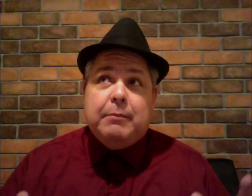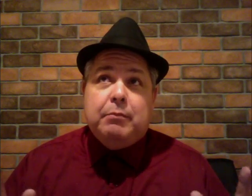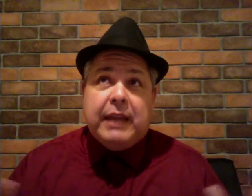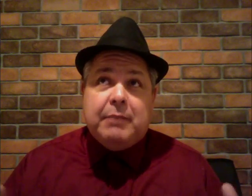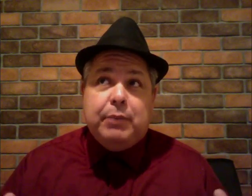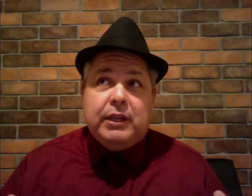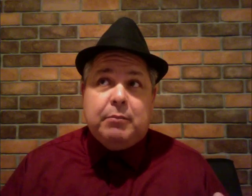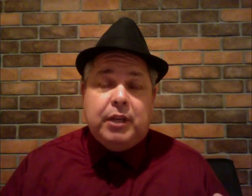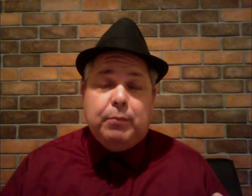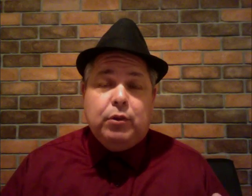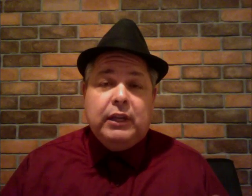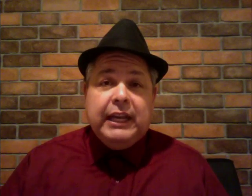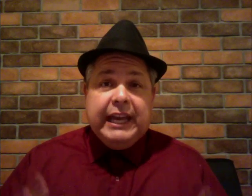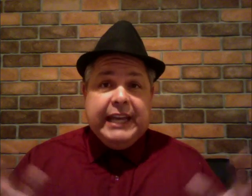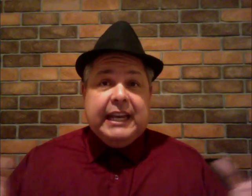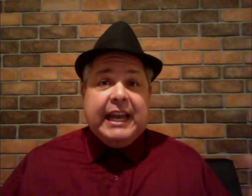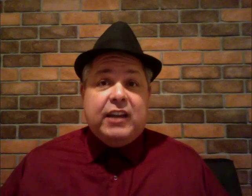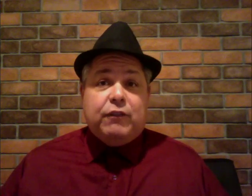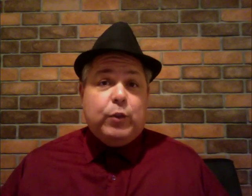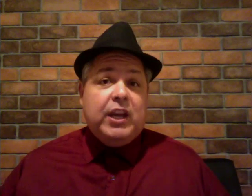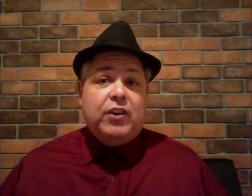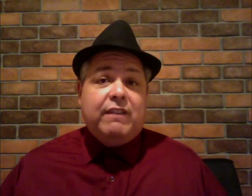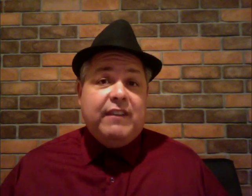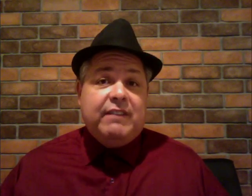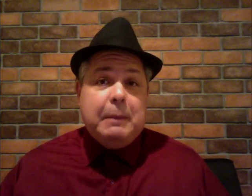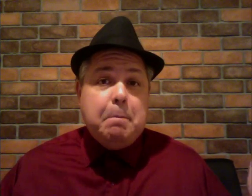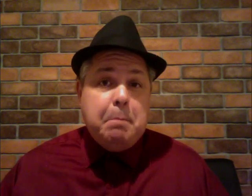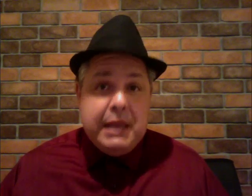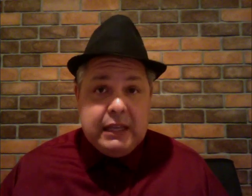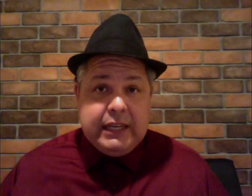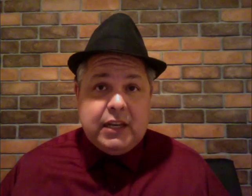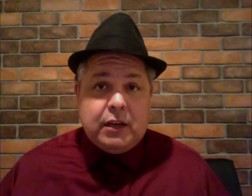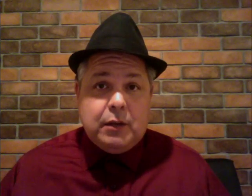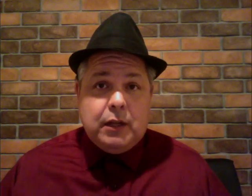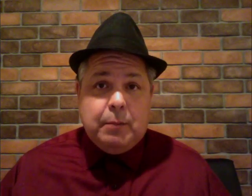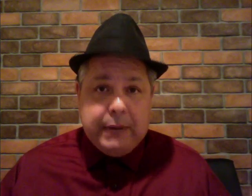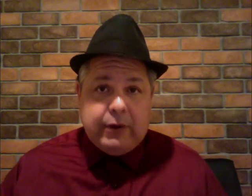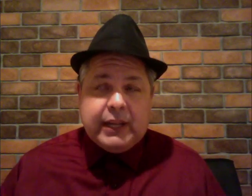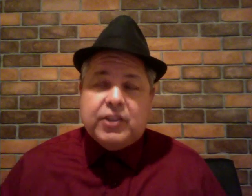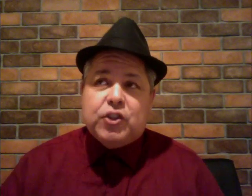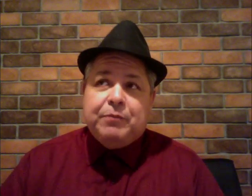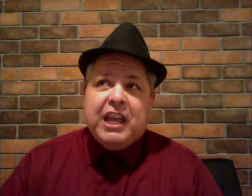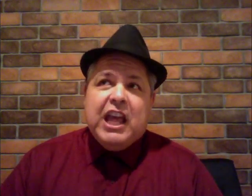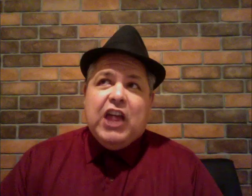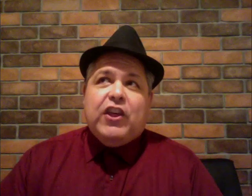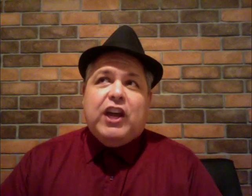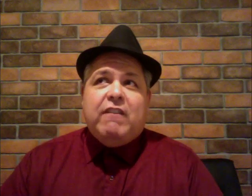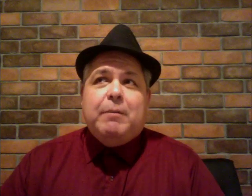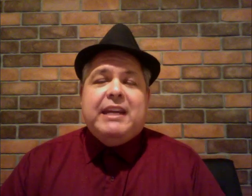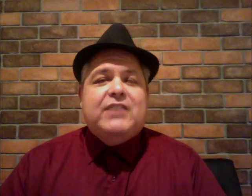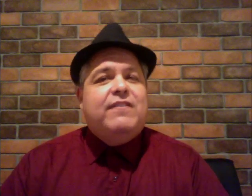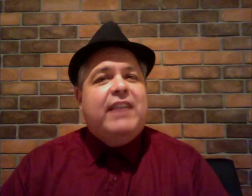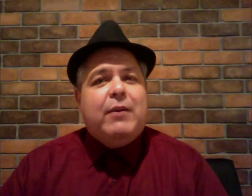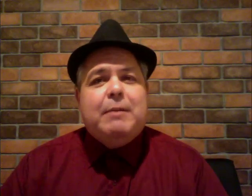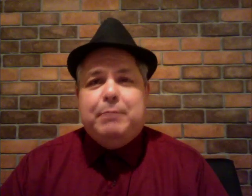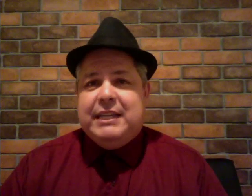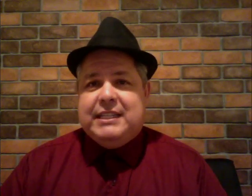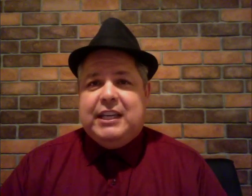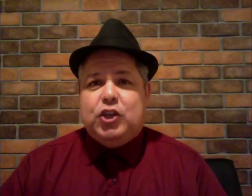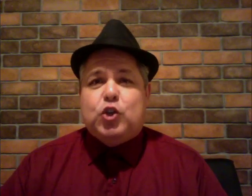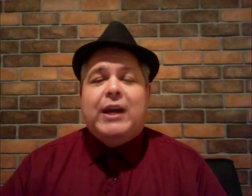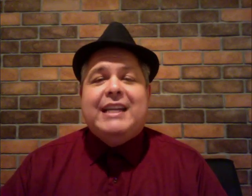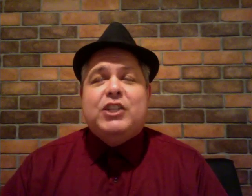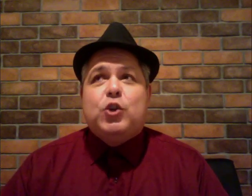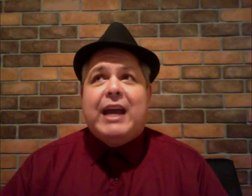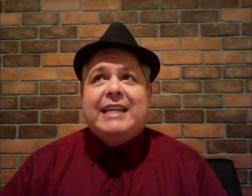of 8-9 billion people, in a land of 350 million Americans, the government is very